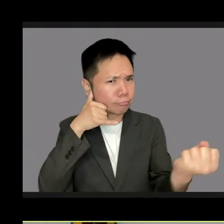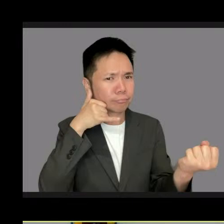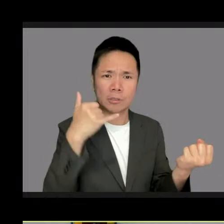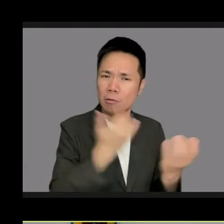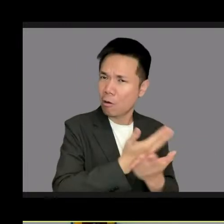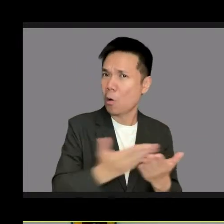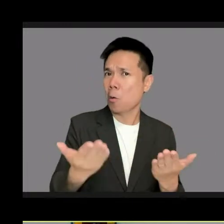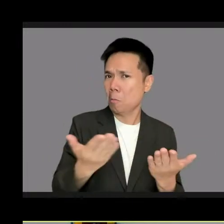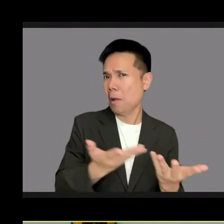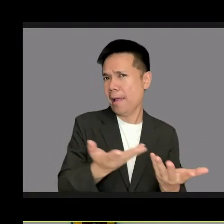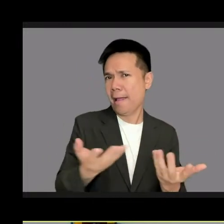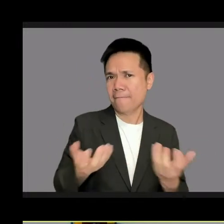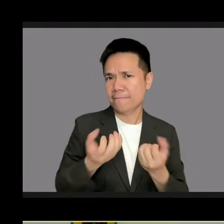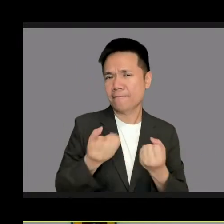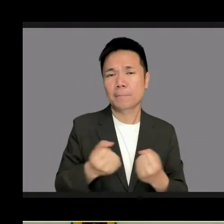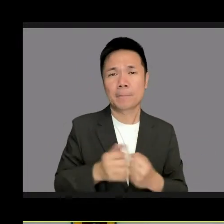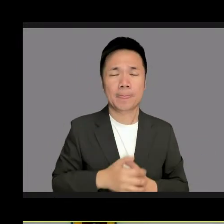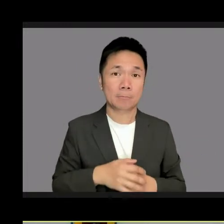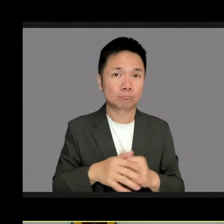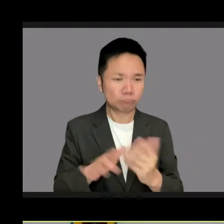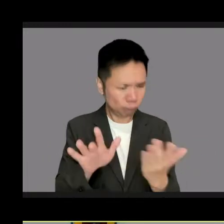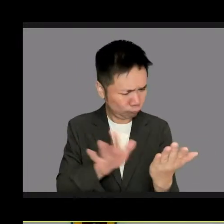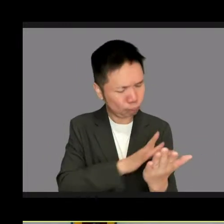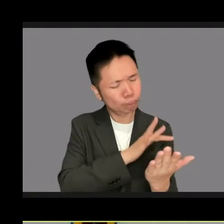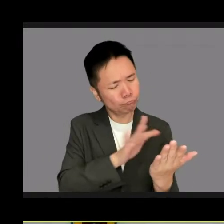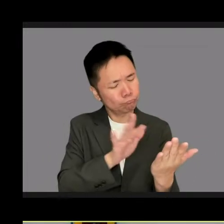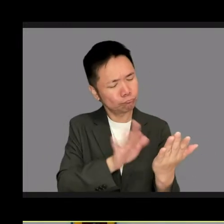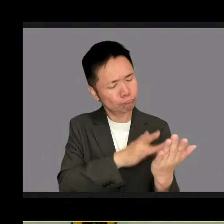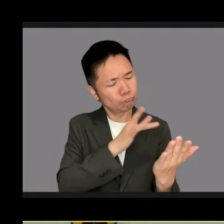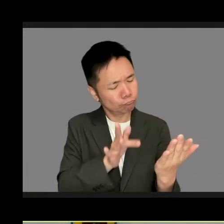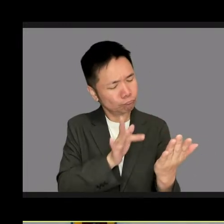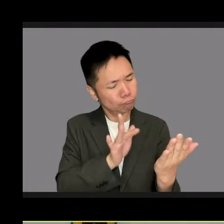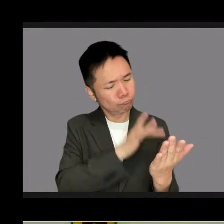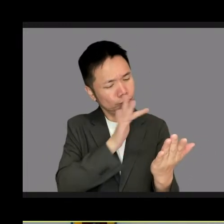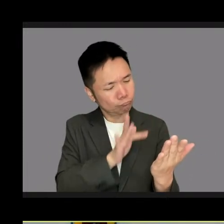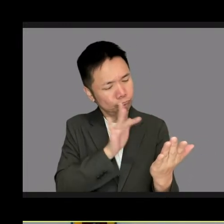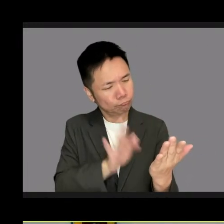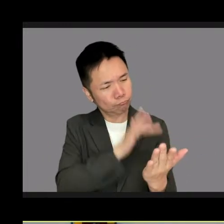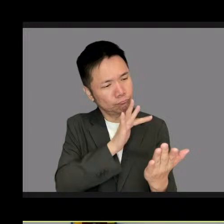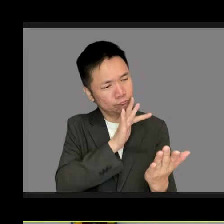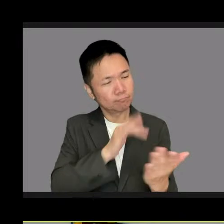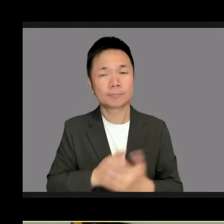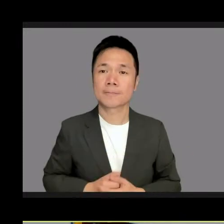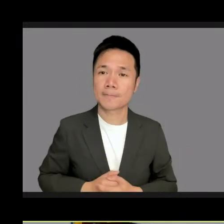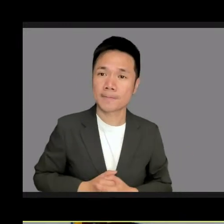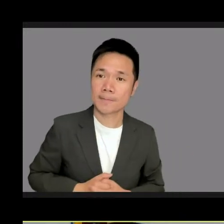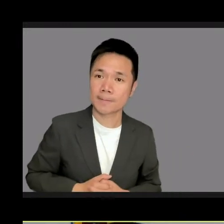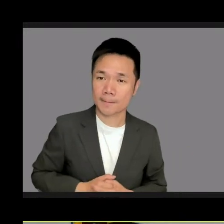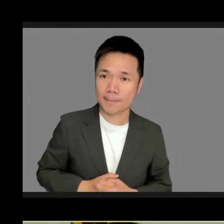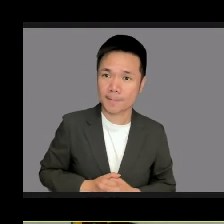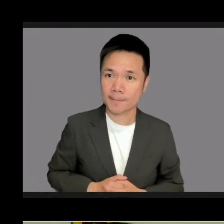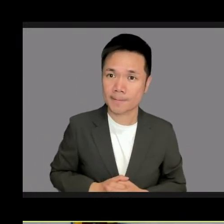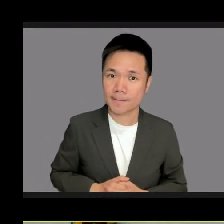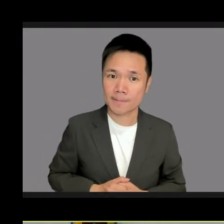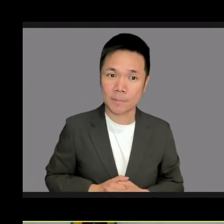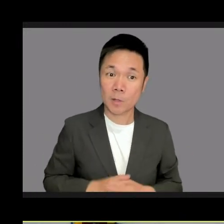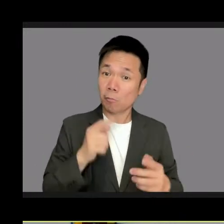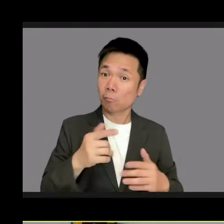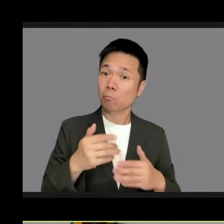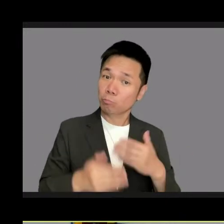mobile browsing, and all those things came into play, and this took